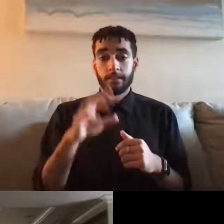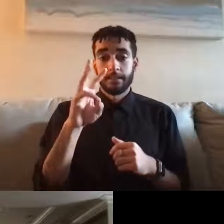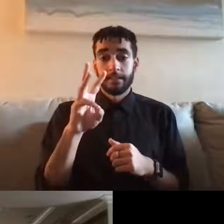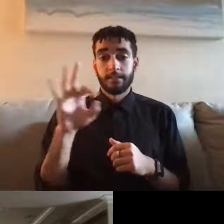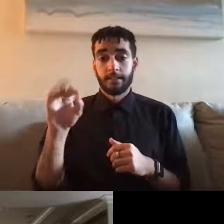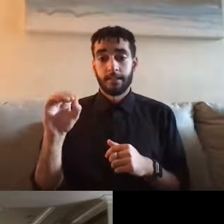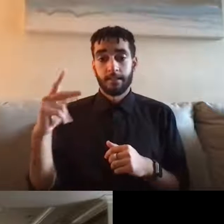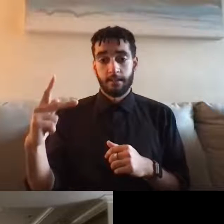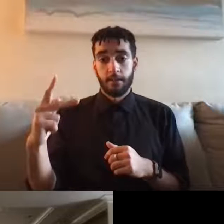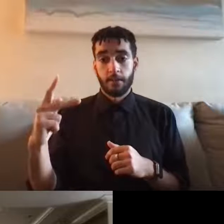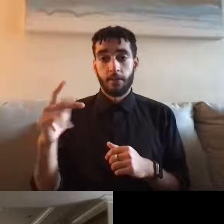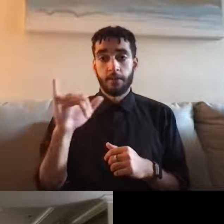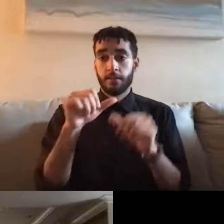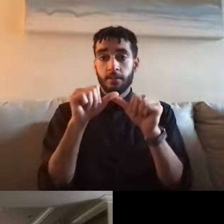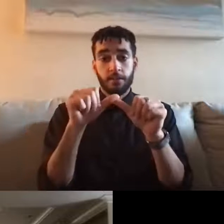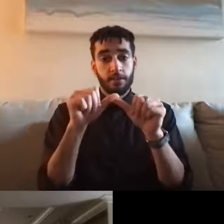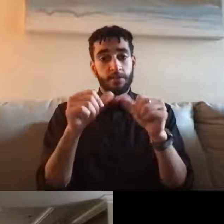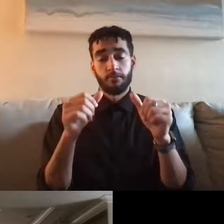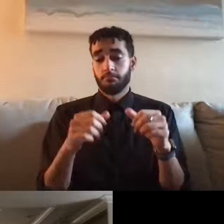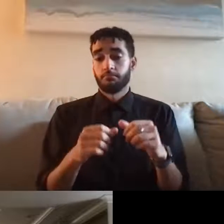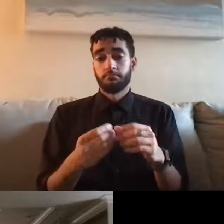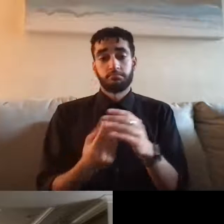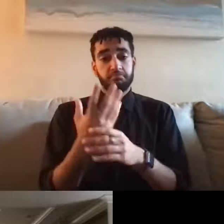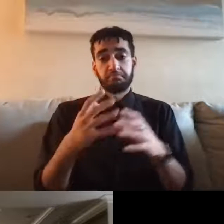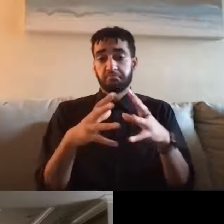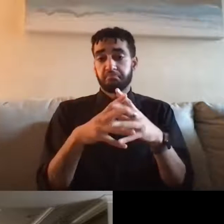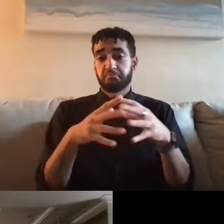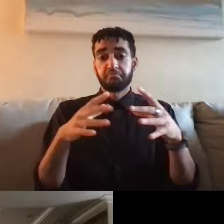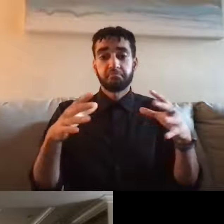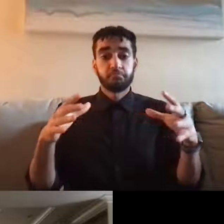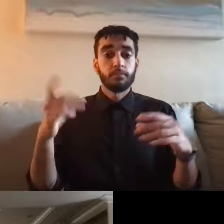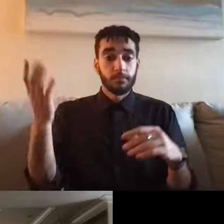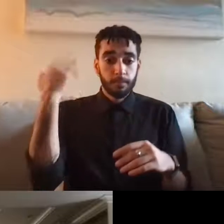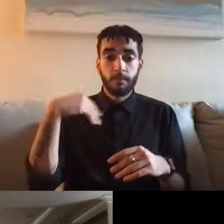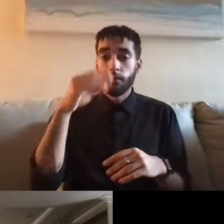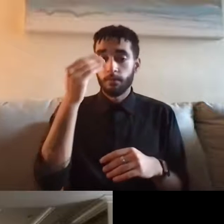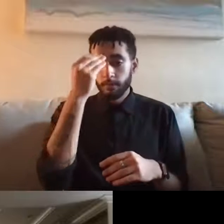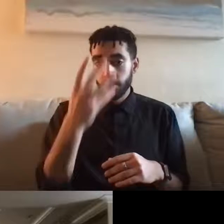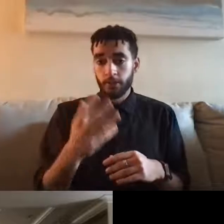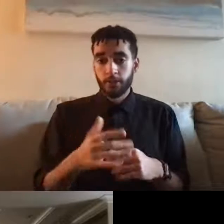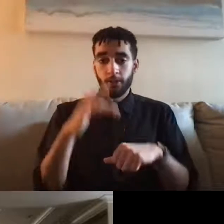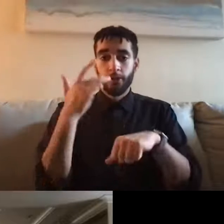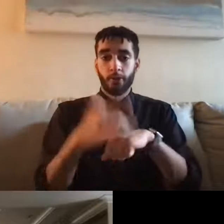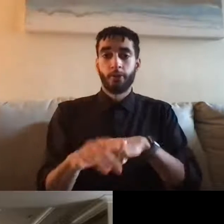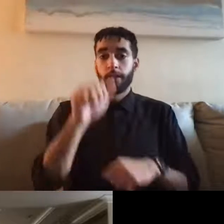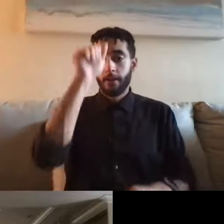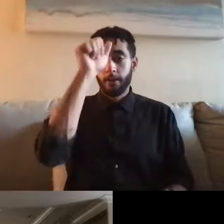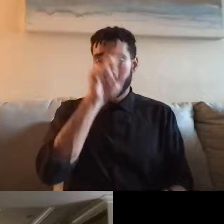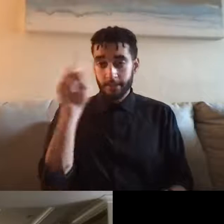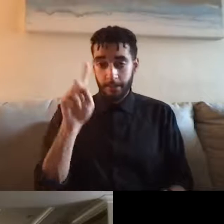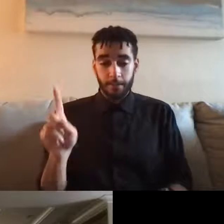That this is continuing to grow, as Celine mentioned. The early onset of